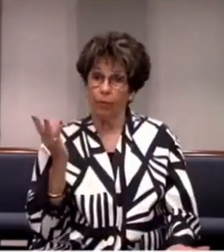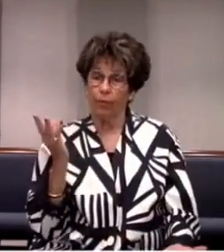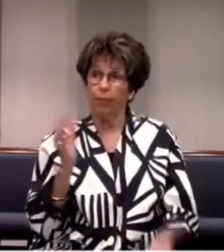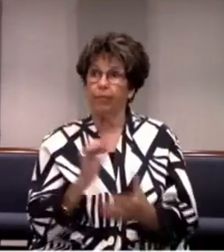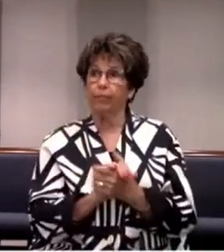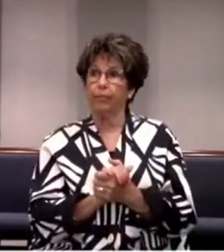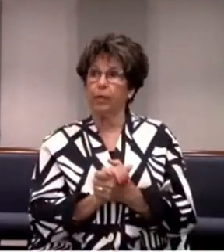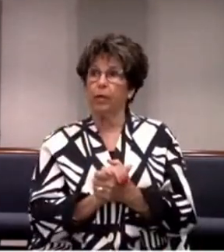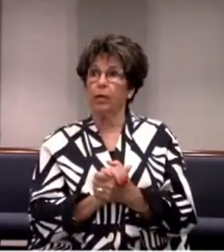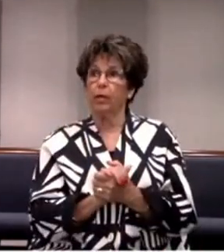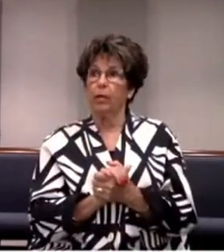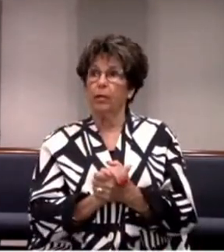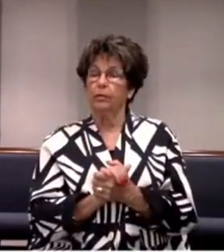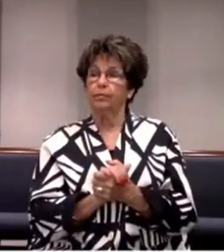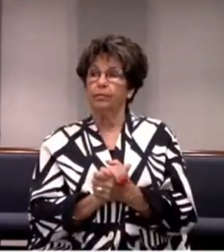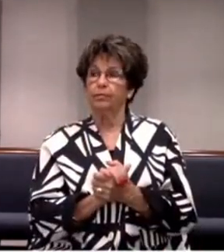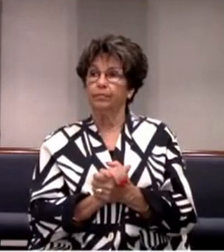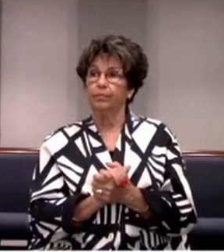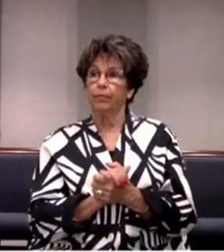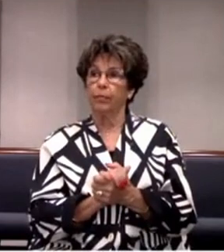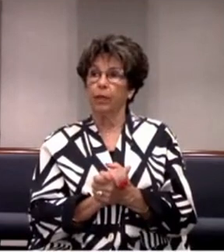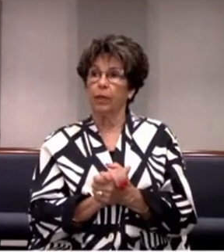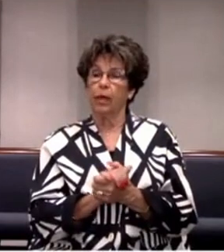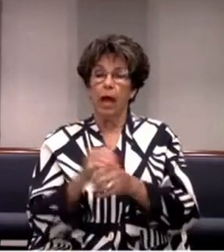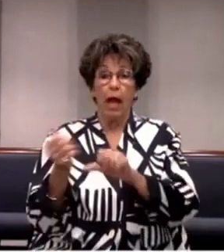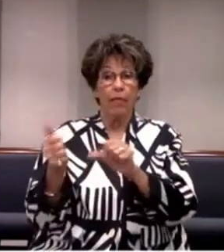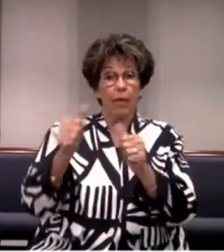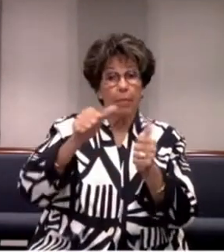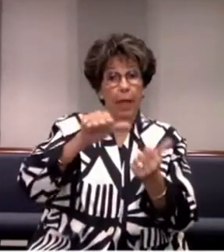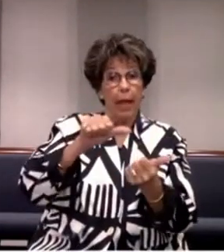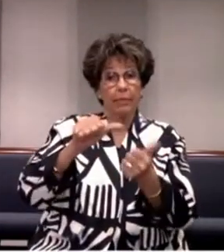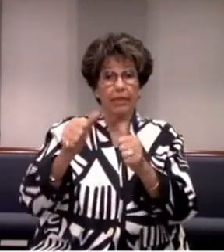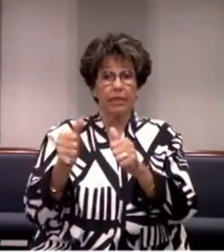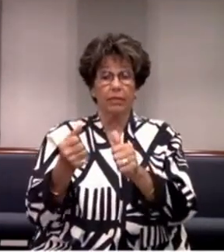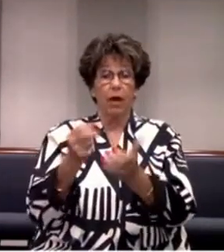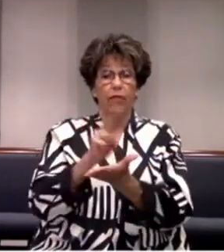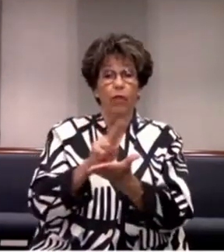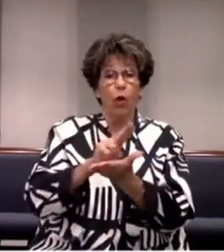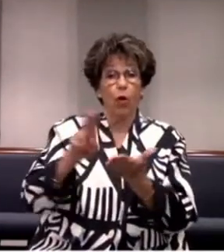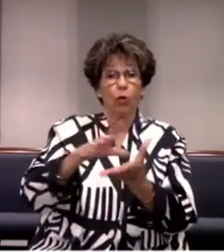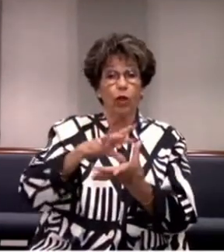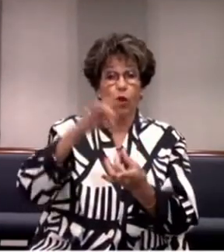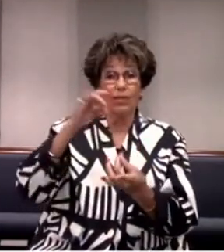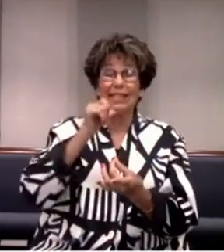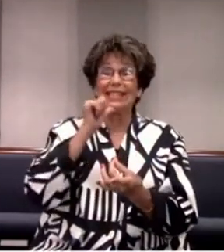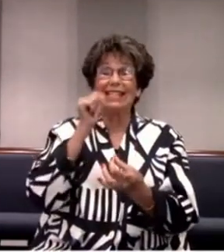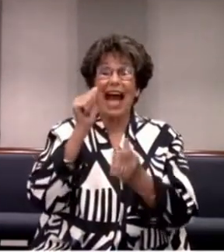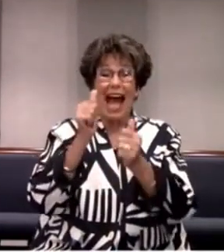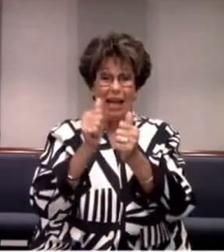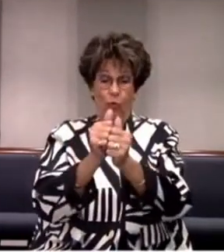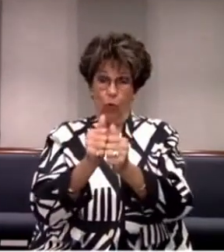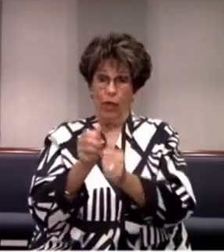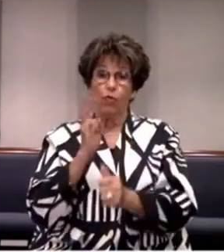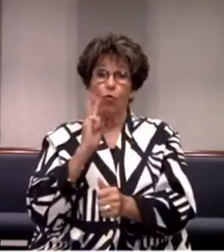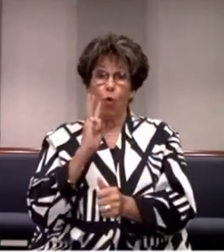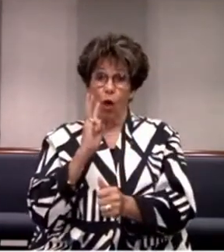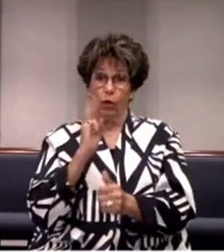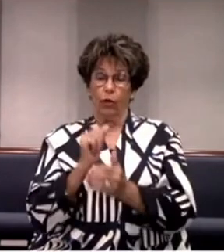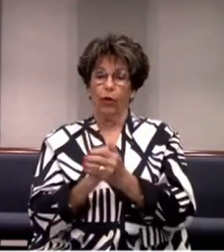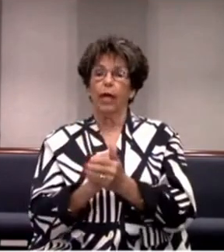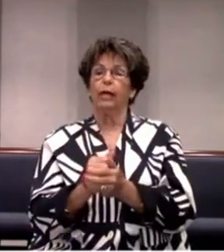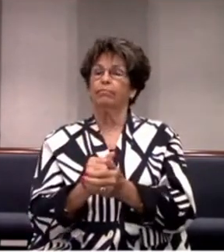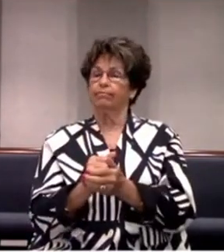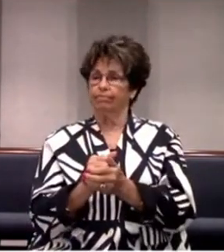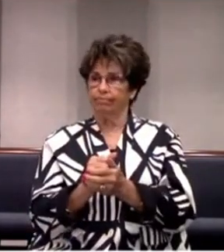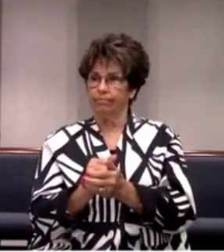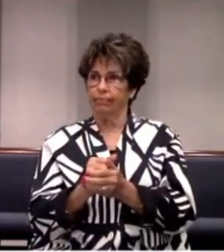Because the baptism of the Holy Ghost is not a baptism that is with water. It really was a baptism